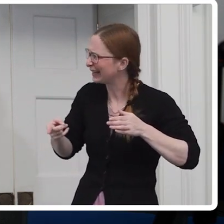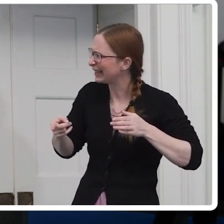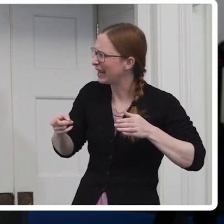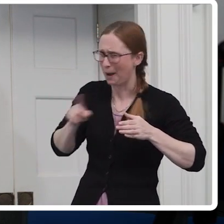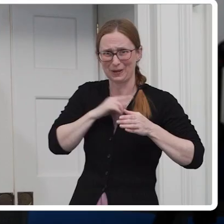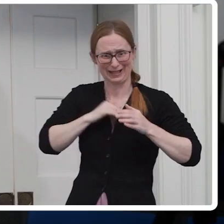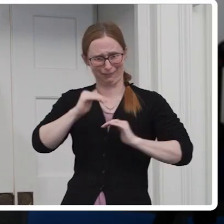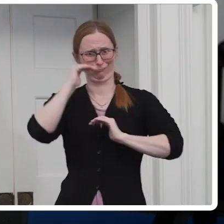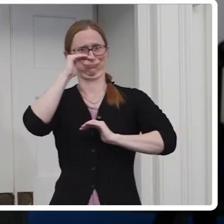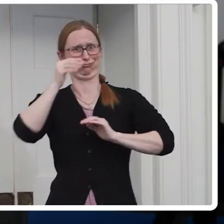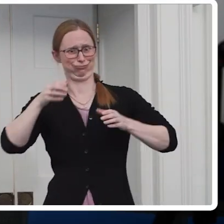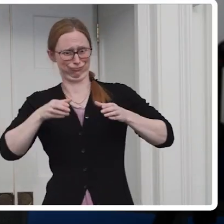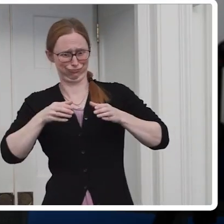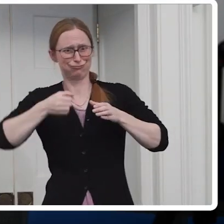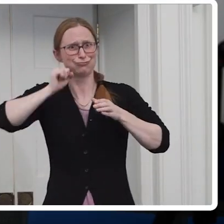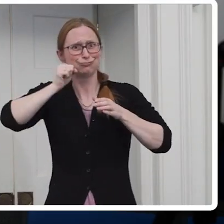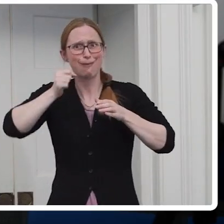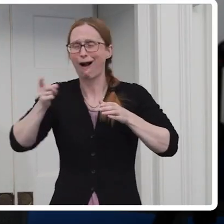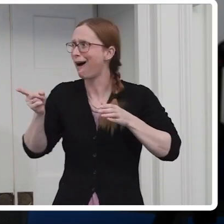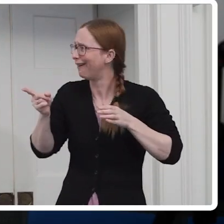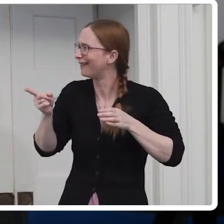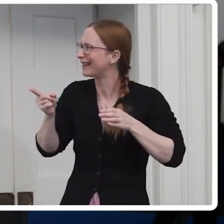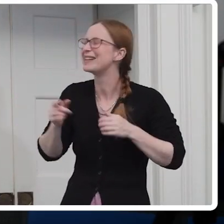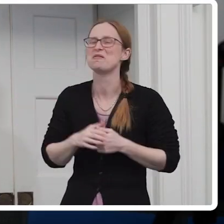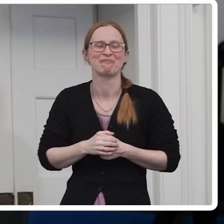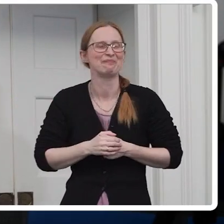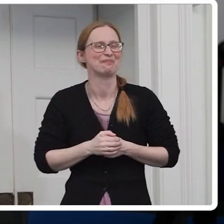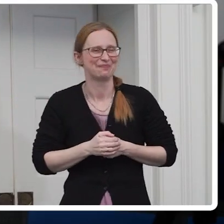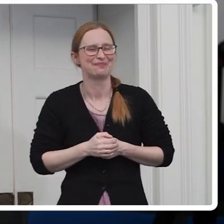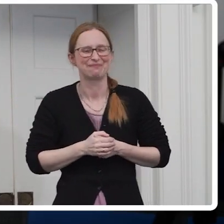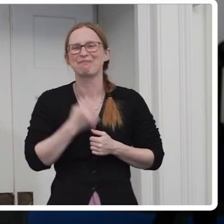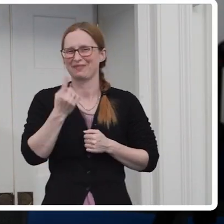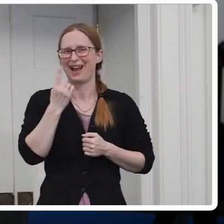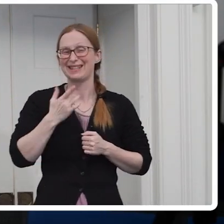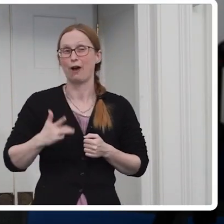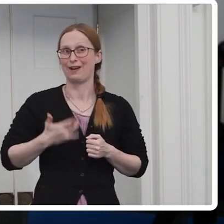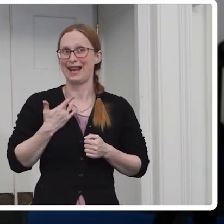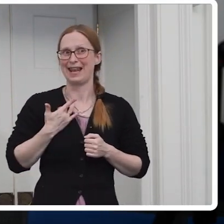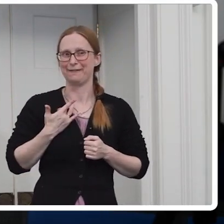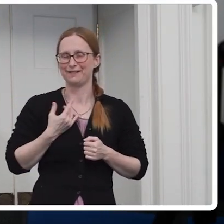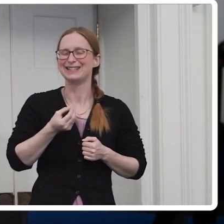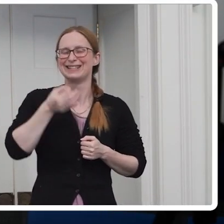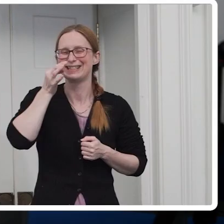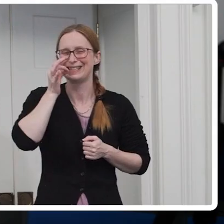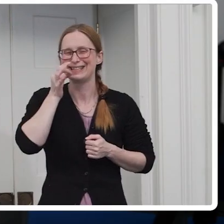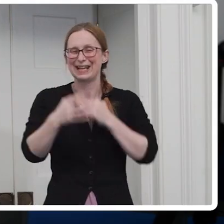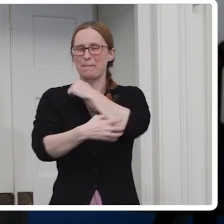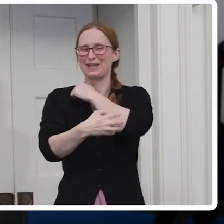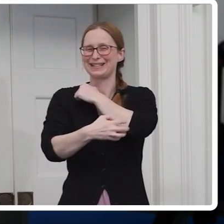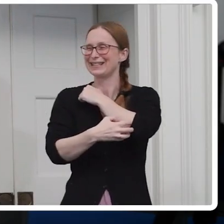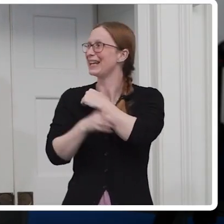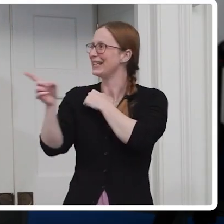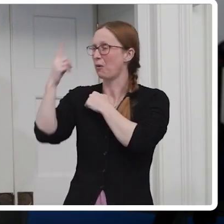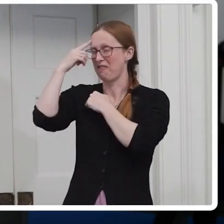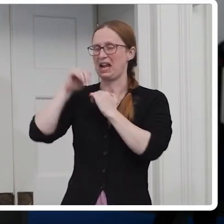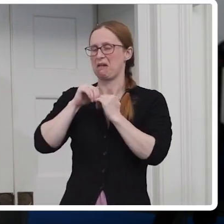I mean, in this image, it looks quite extreme. It's a really interesting image. She was. She kind of lived on this diet of tea and